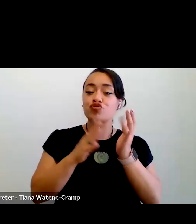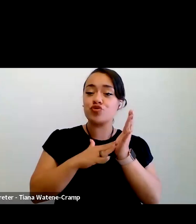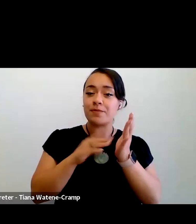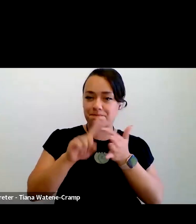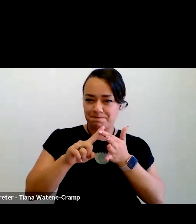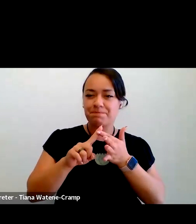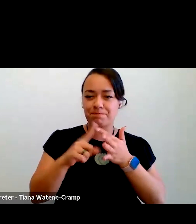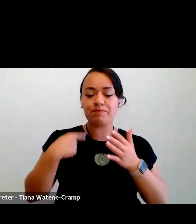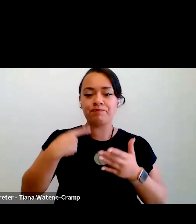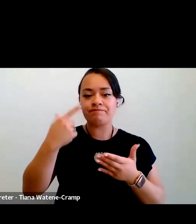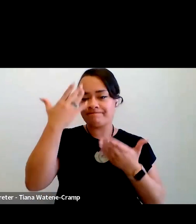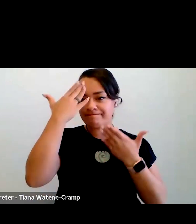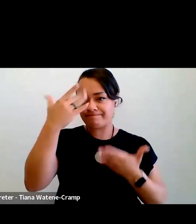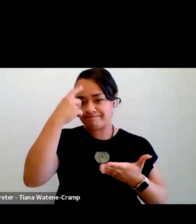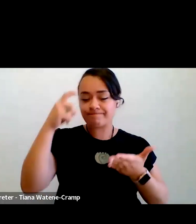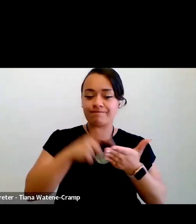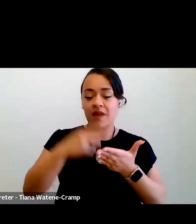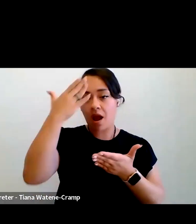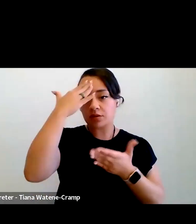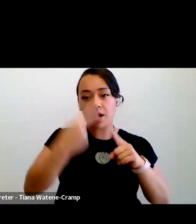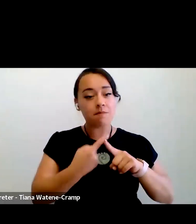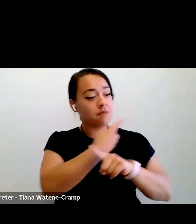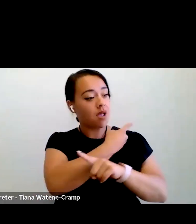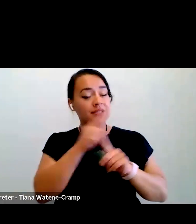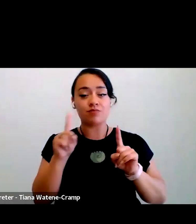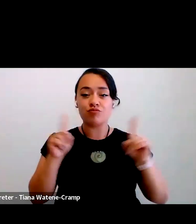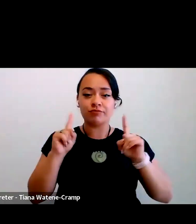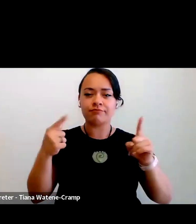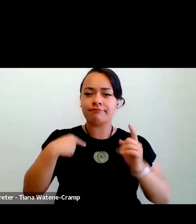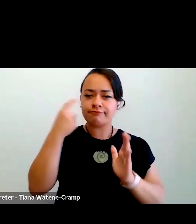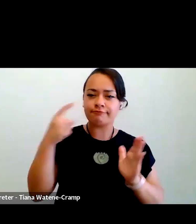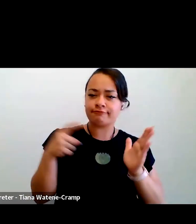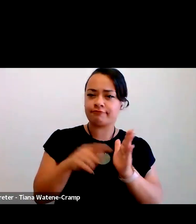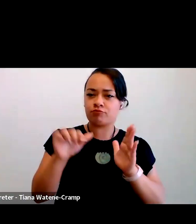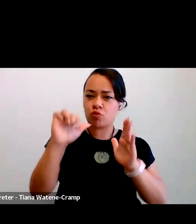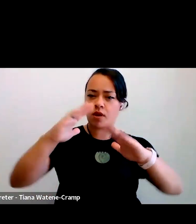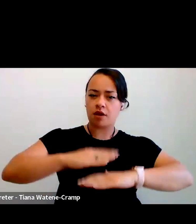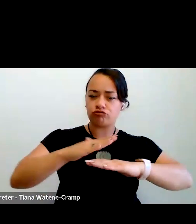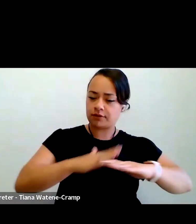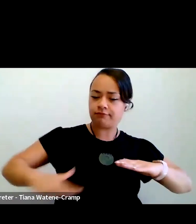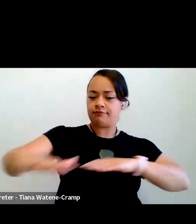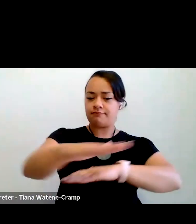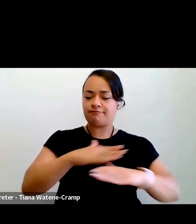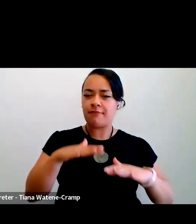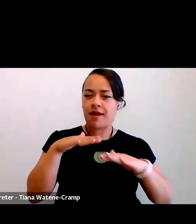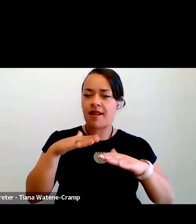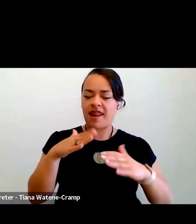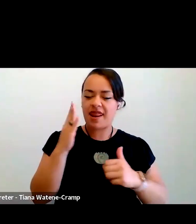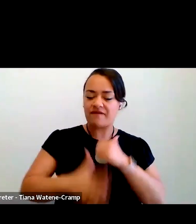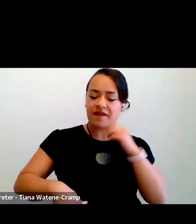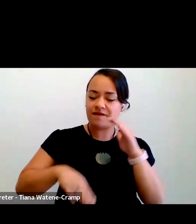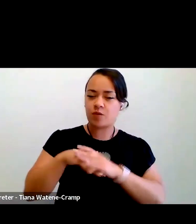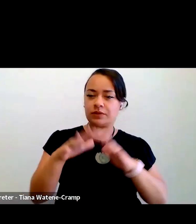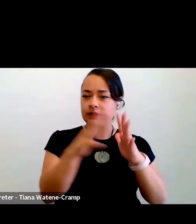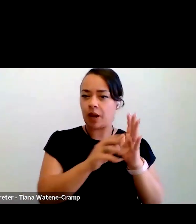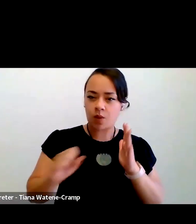acknowledge their elders, past and present, and I also acknowledge all of the unceded lands on which you're calling in from. So in the next